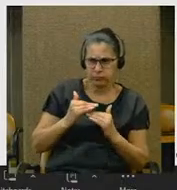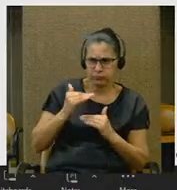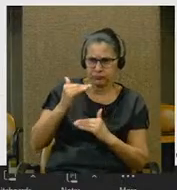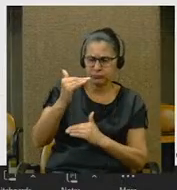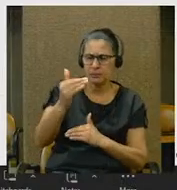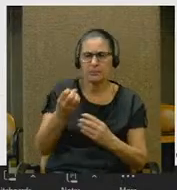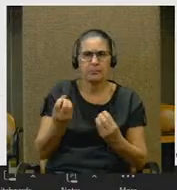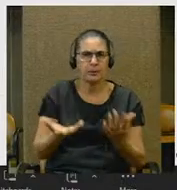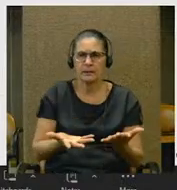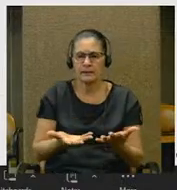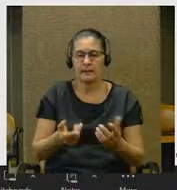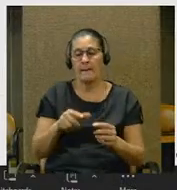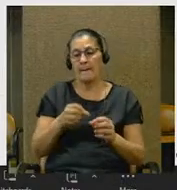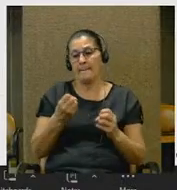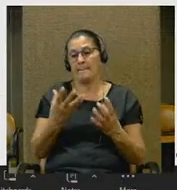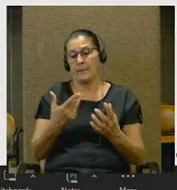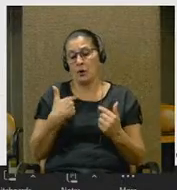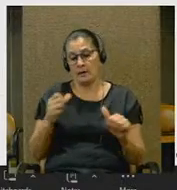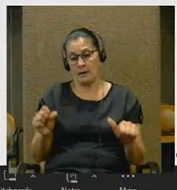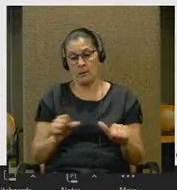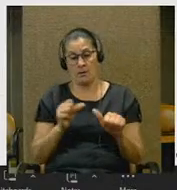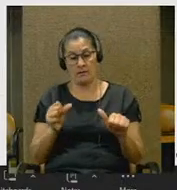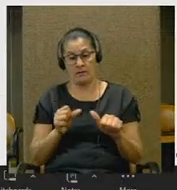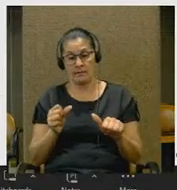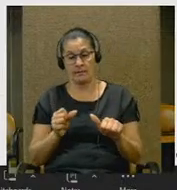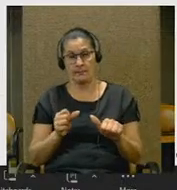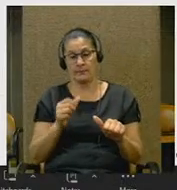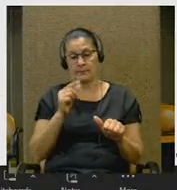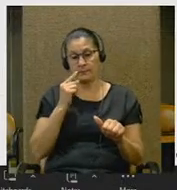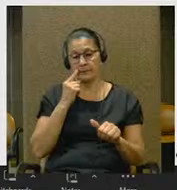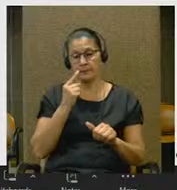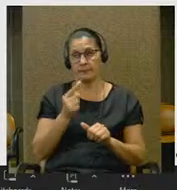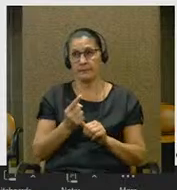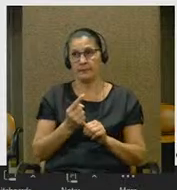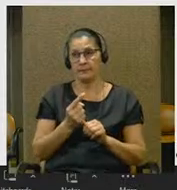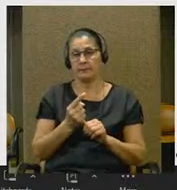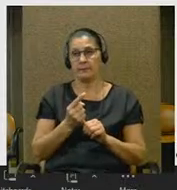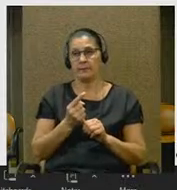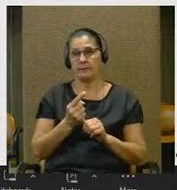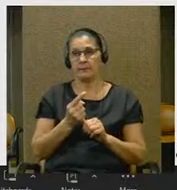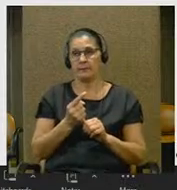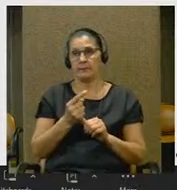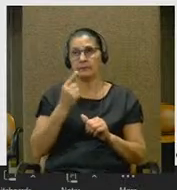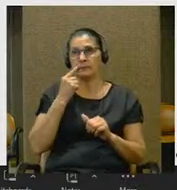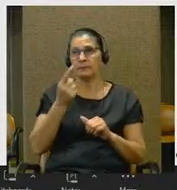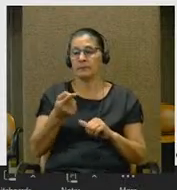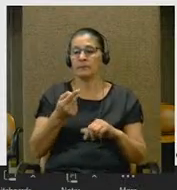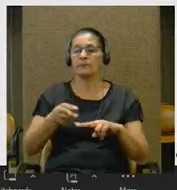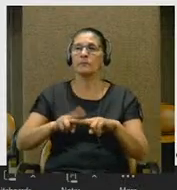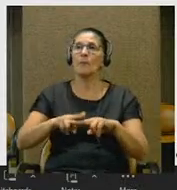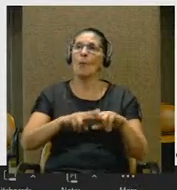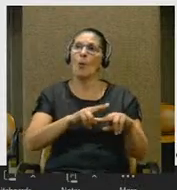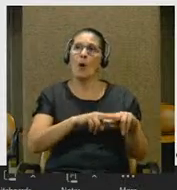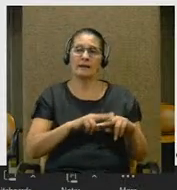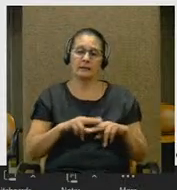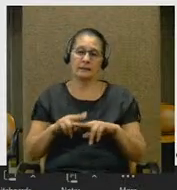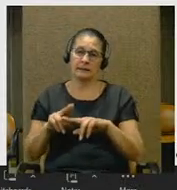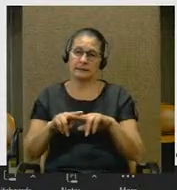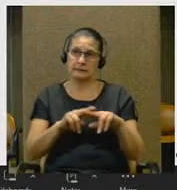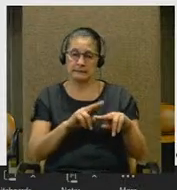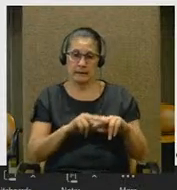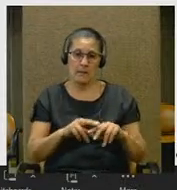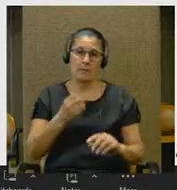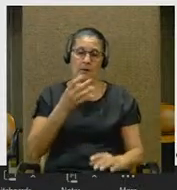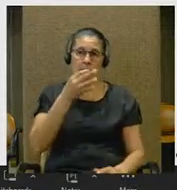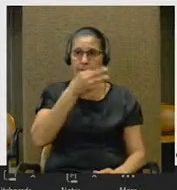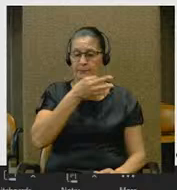And so what I want to do is kind of look at opioid overdose deaths over time, beginning in 2000. And you can kind of think about